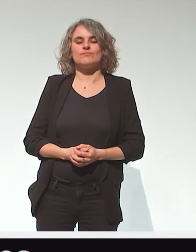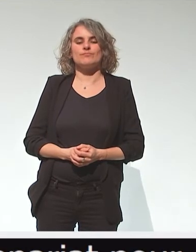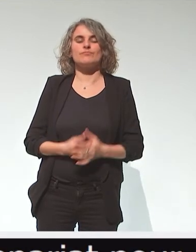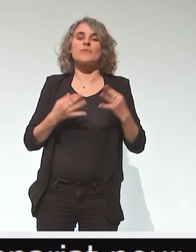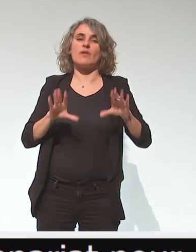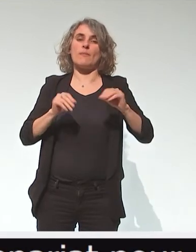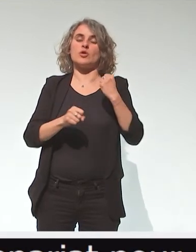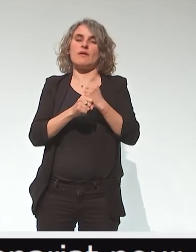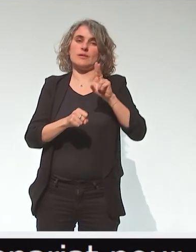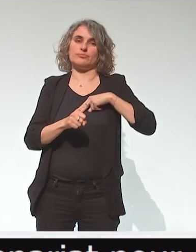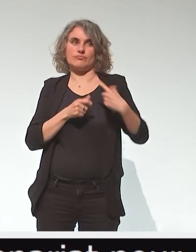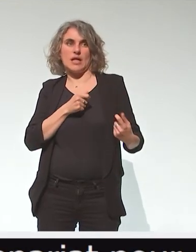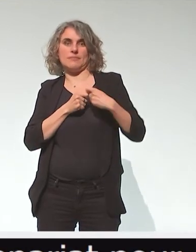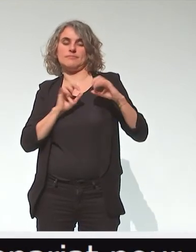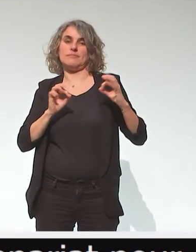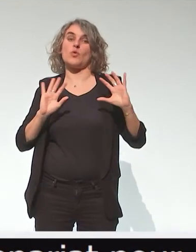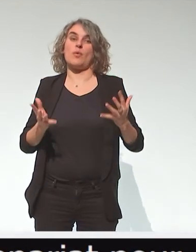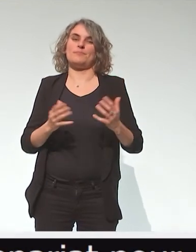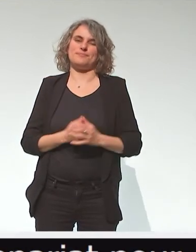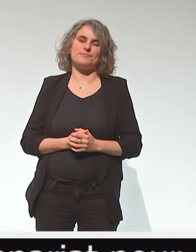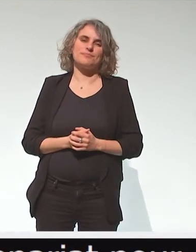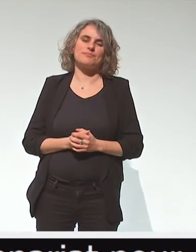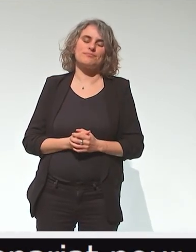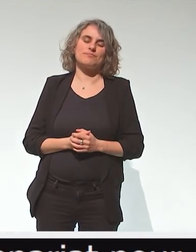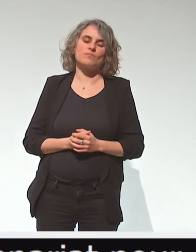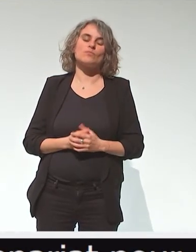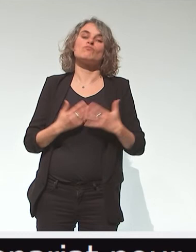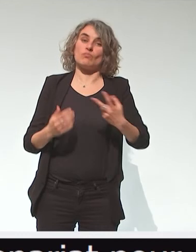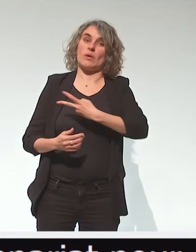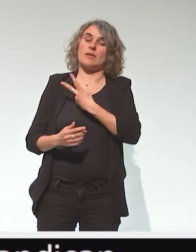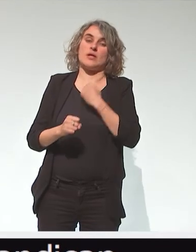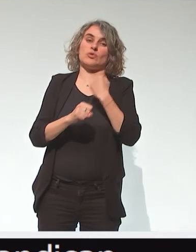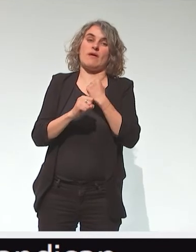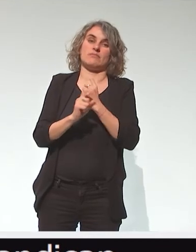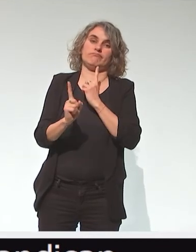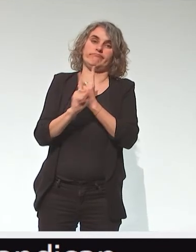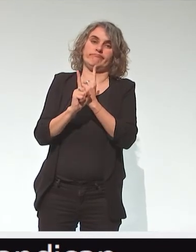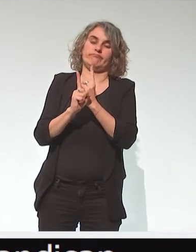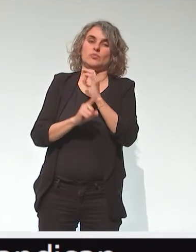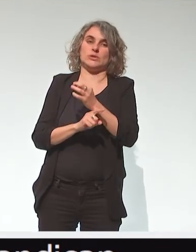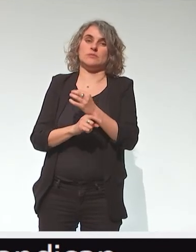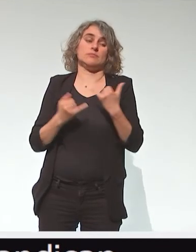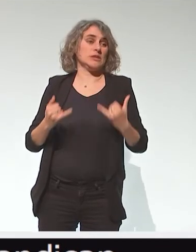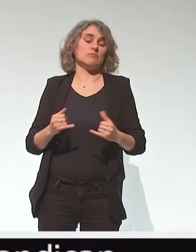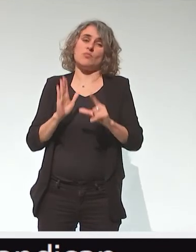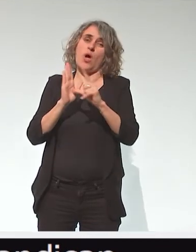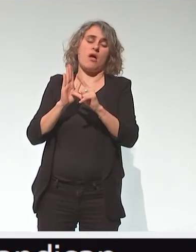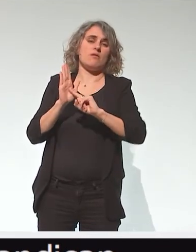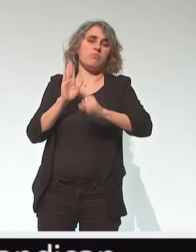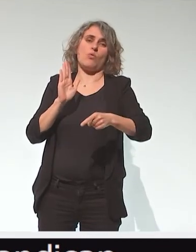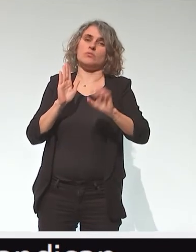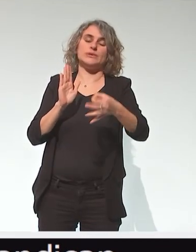a focal point for the disabled. So, turning to my adaptation of the